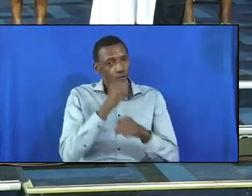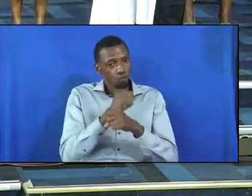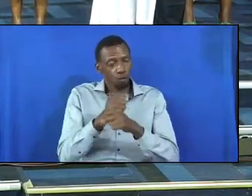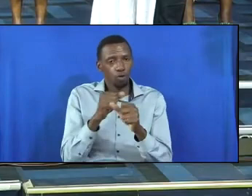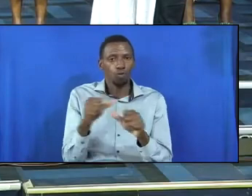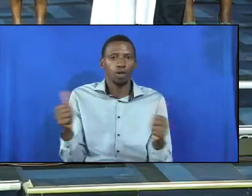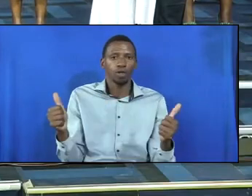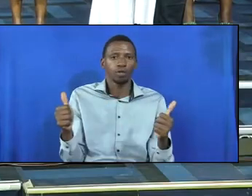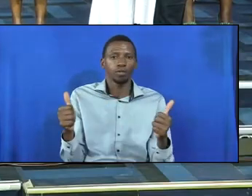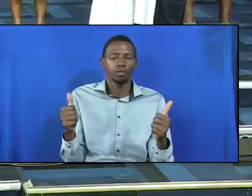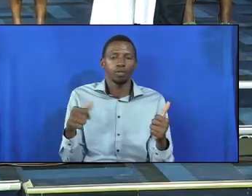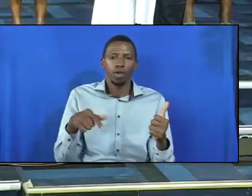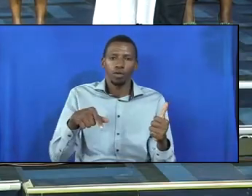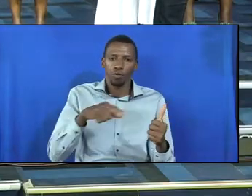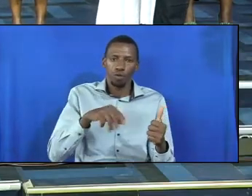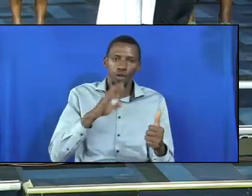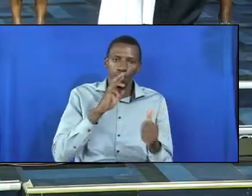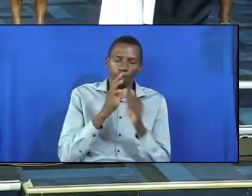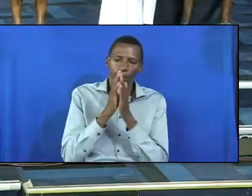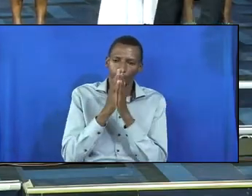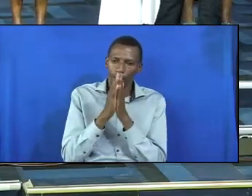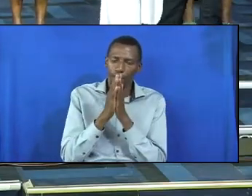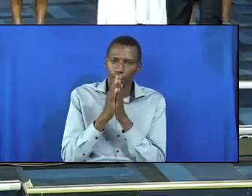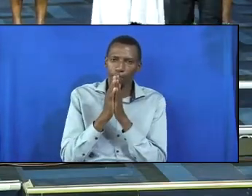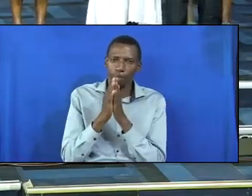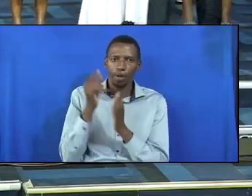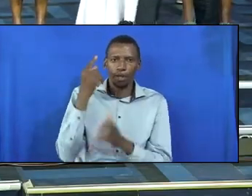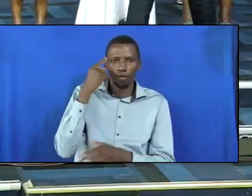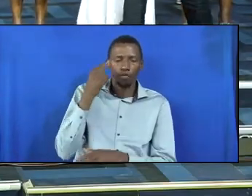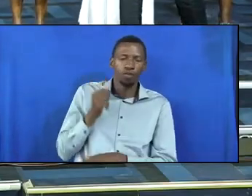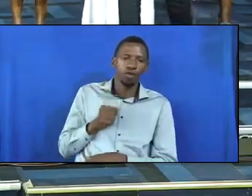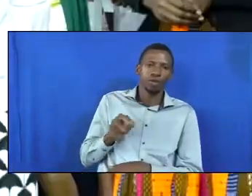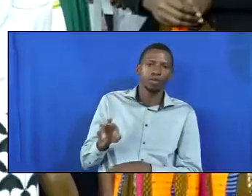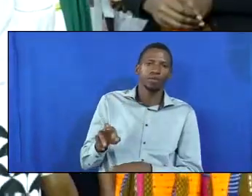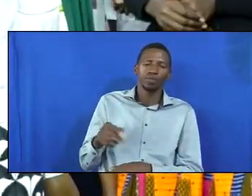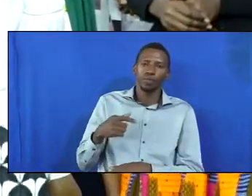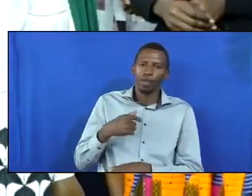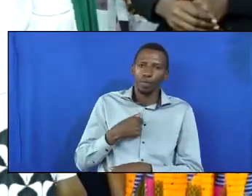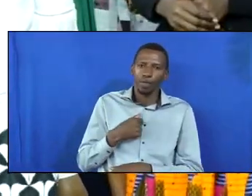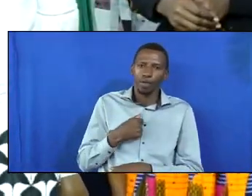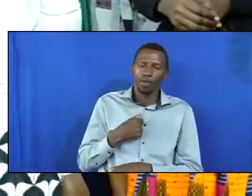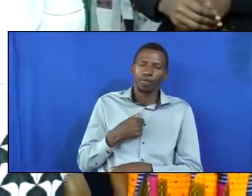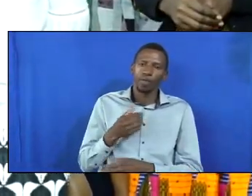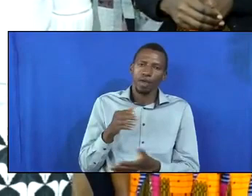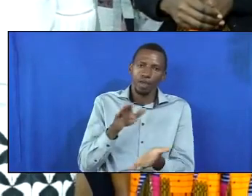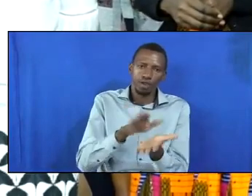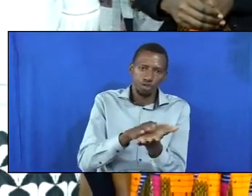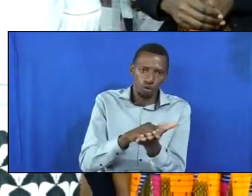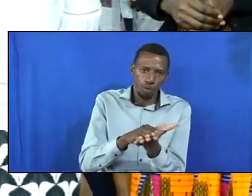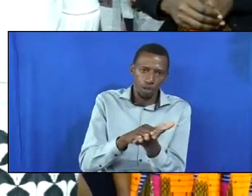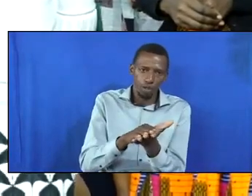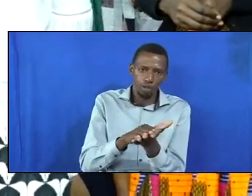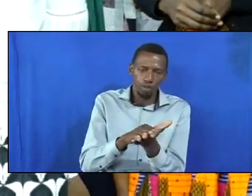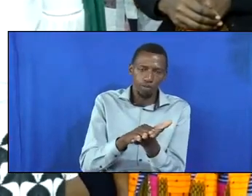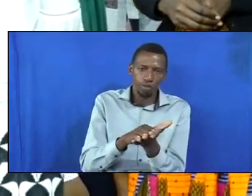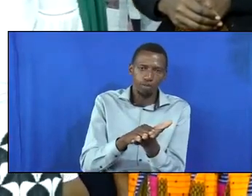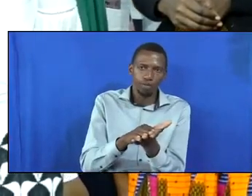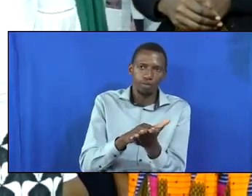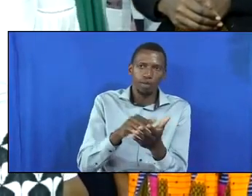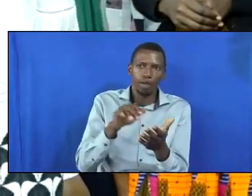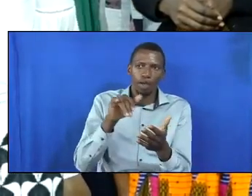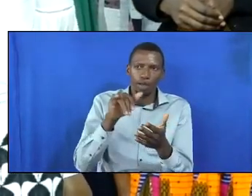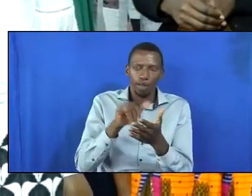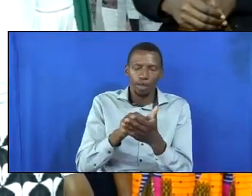perform, and we are praying for her. Amen. I recommend that all these 10 here, the church gets them the